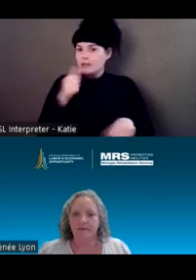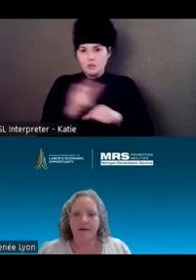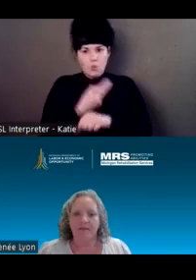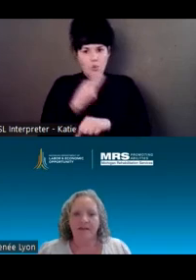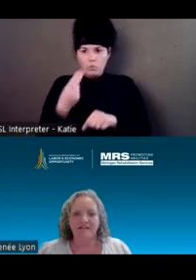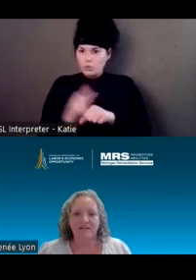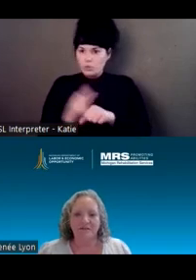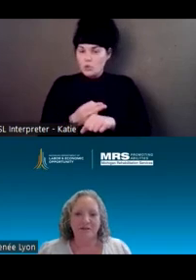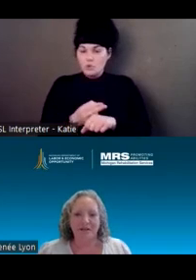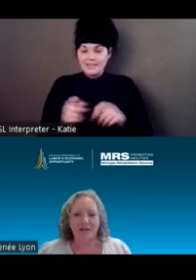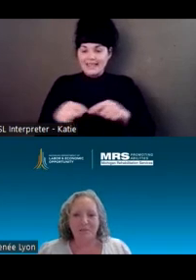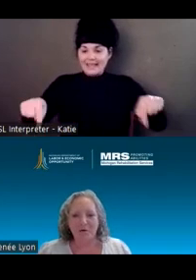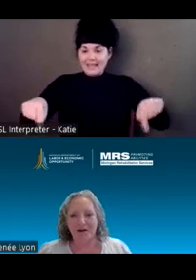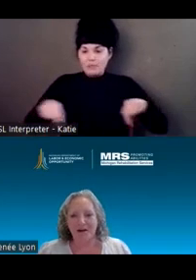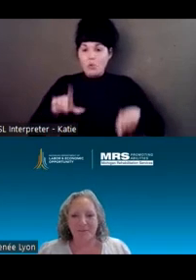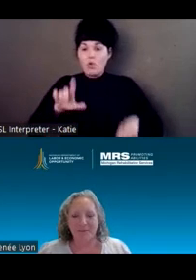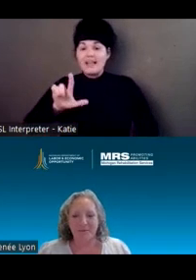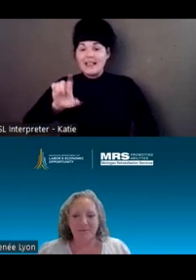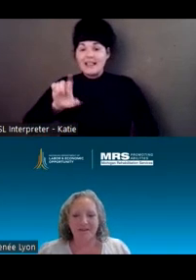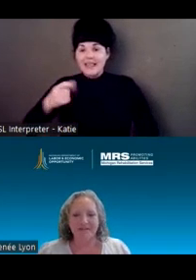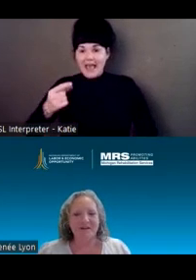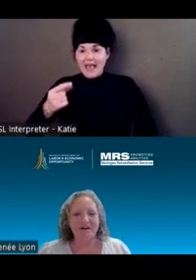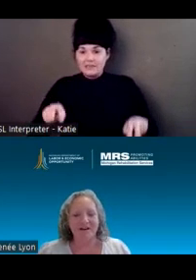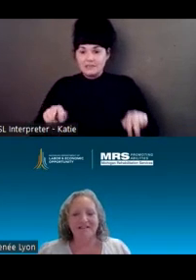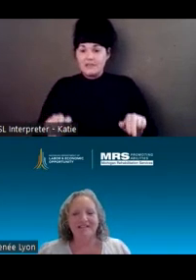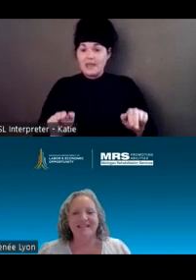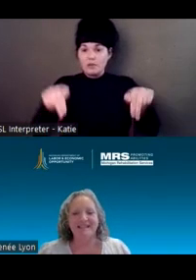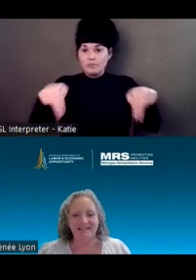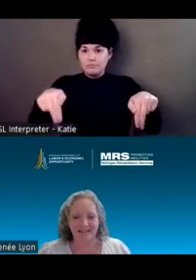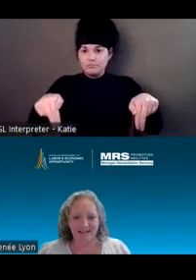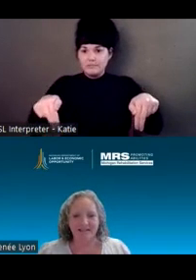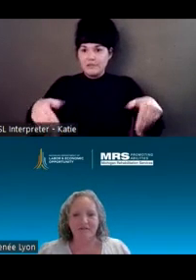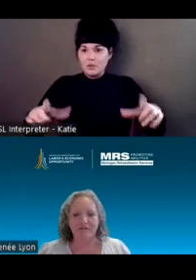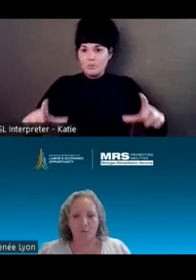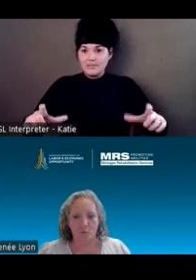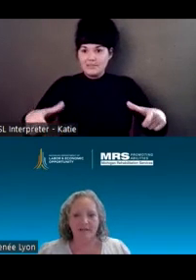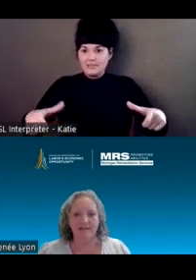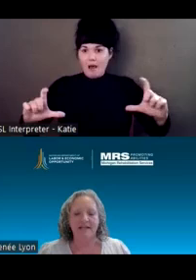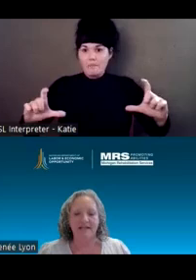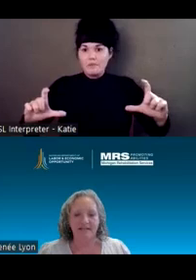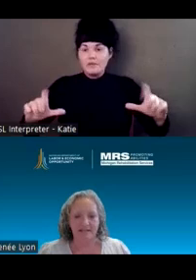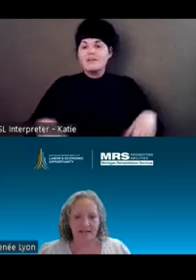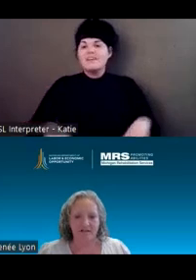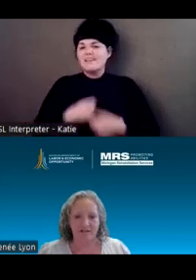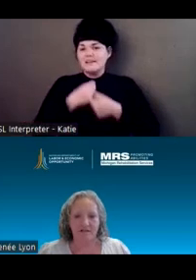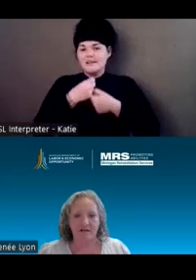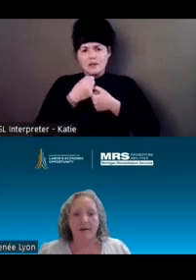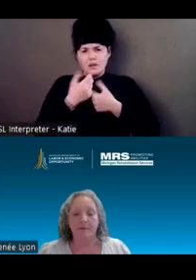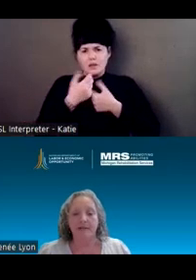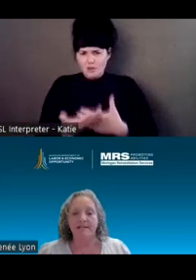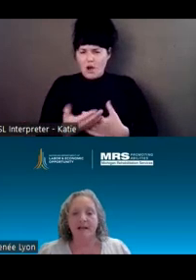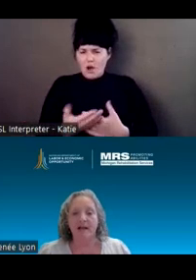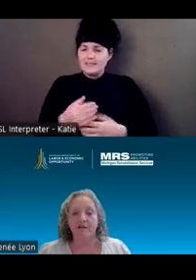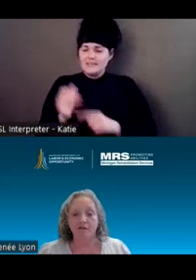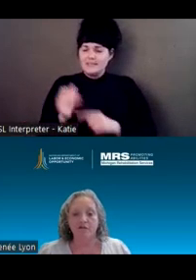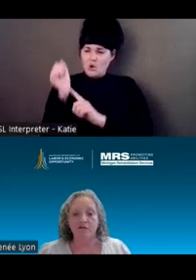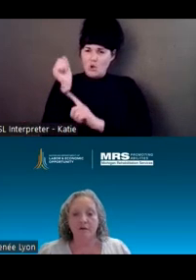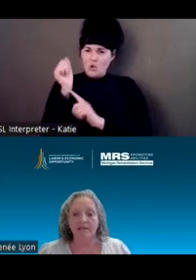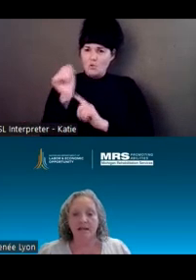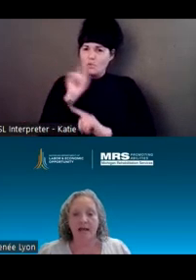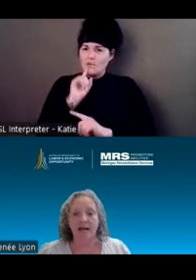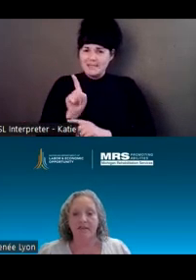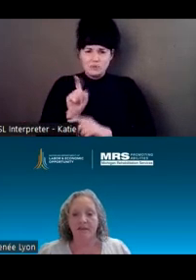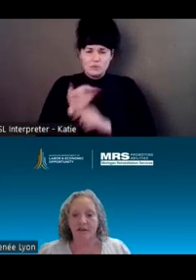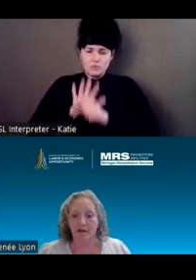legs that tilt the keyboard up. This causes excessive wrist extension, placing undue